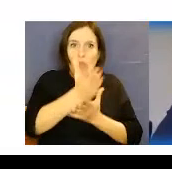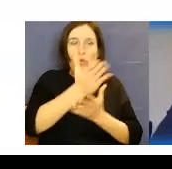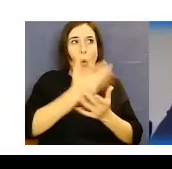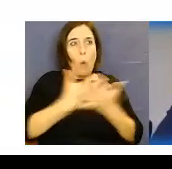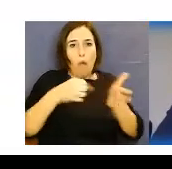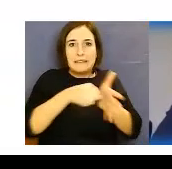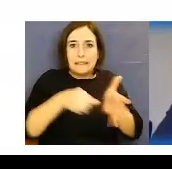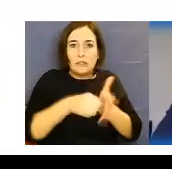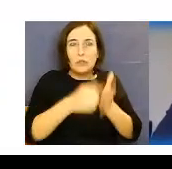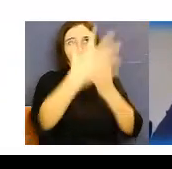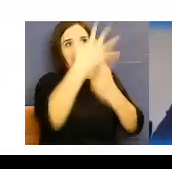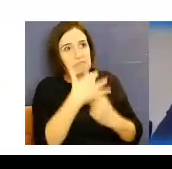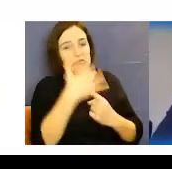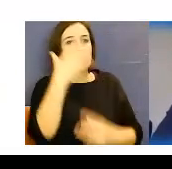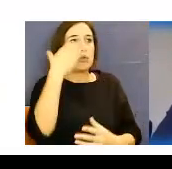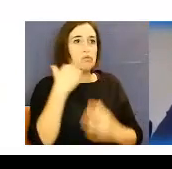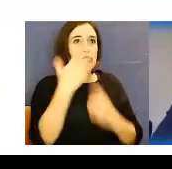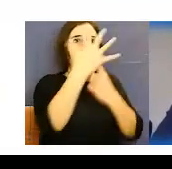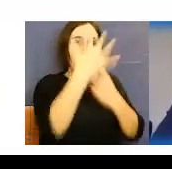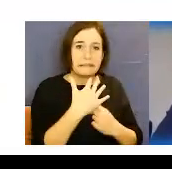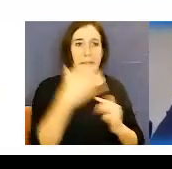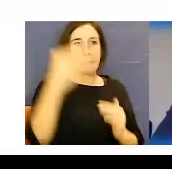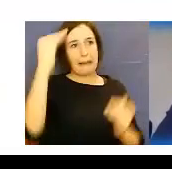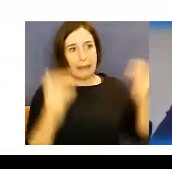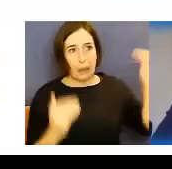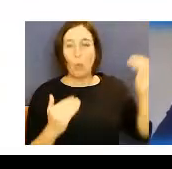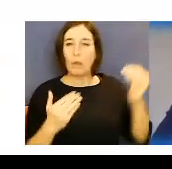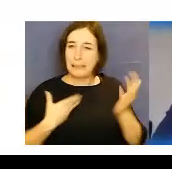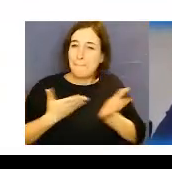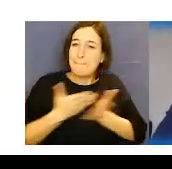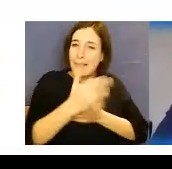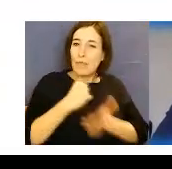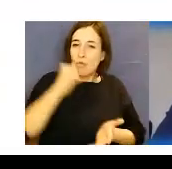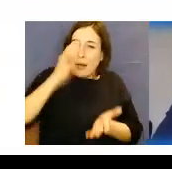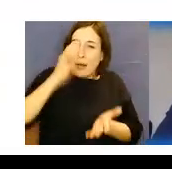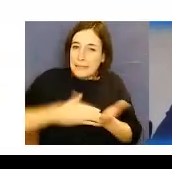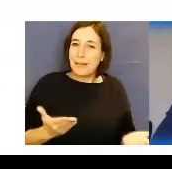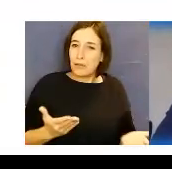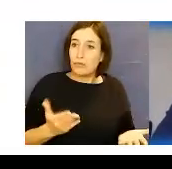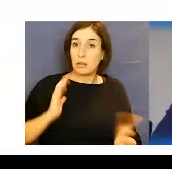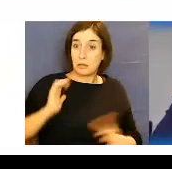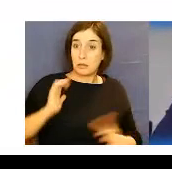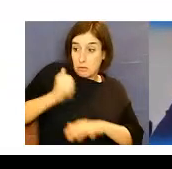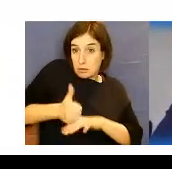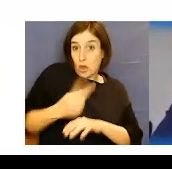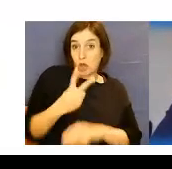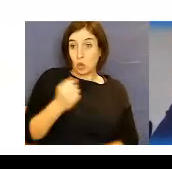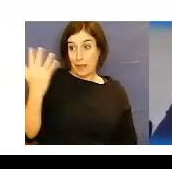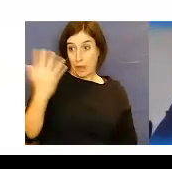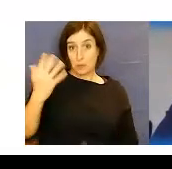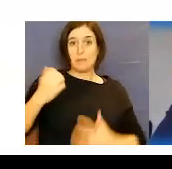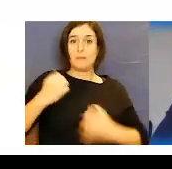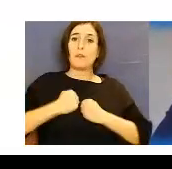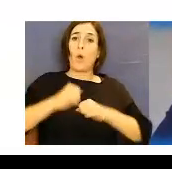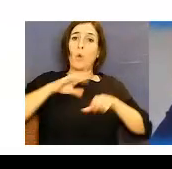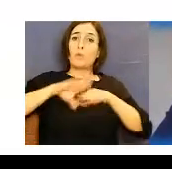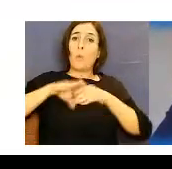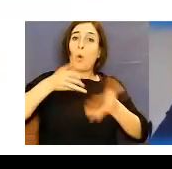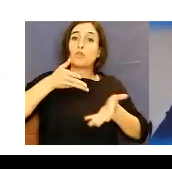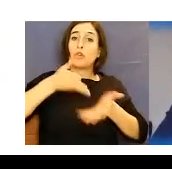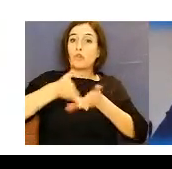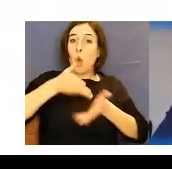game. So in 2015, set up my own sports consultancy, been very successful, you know, sitting in boardrooms, you know, working